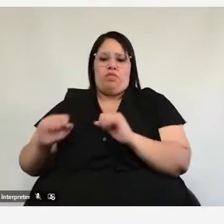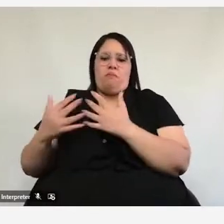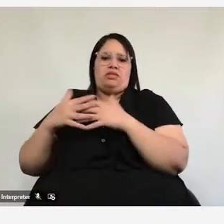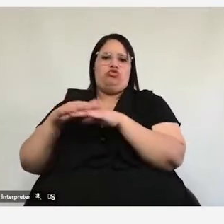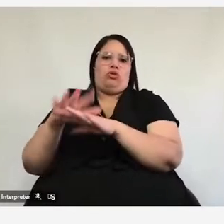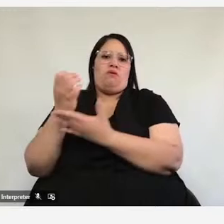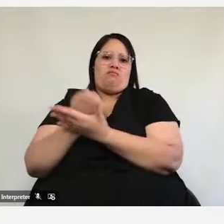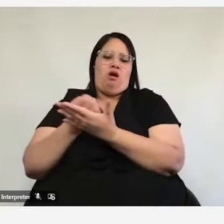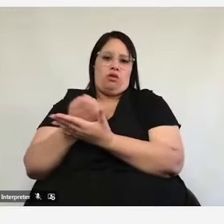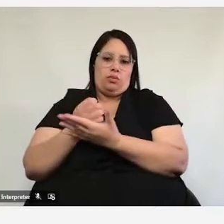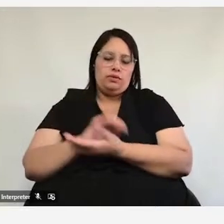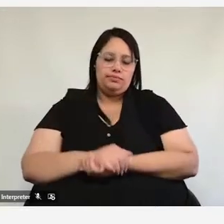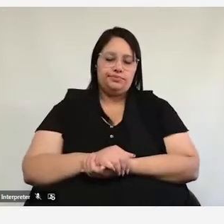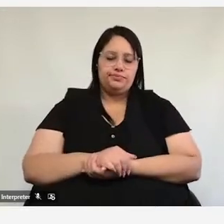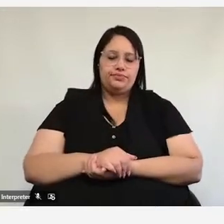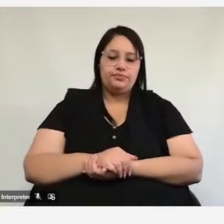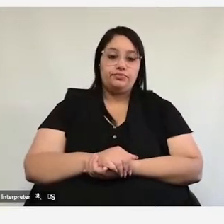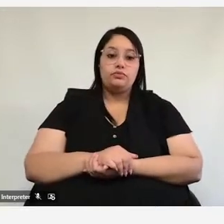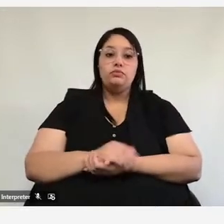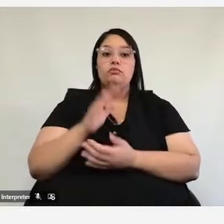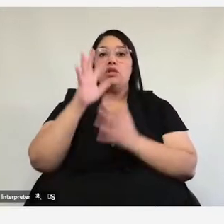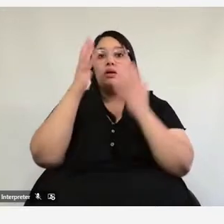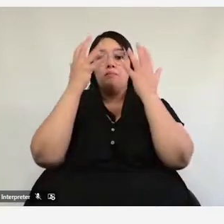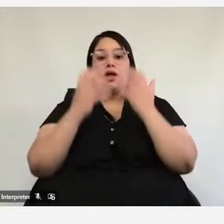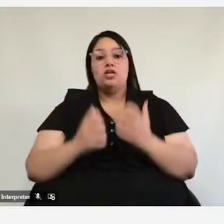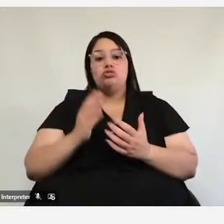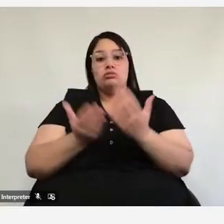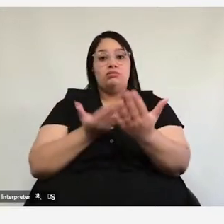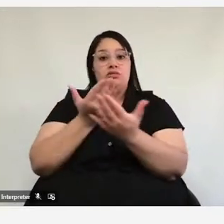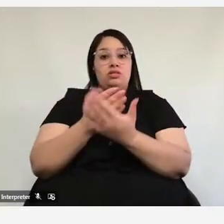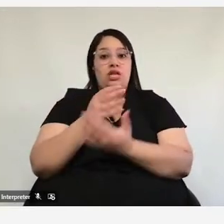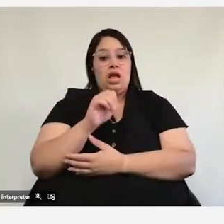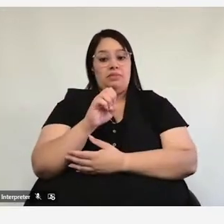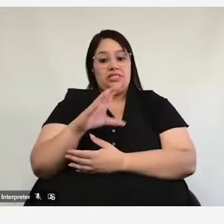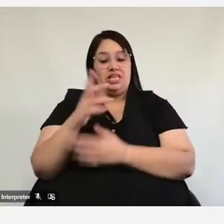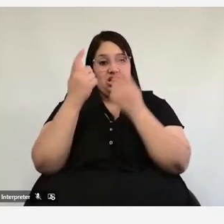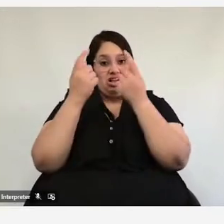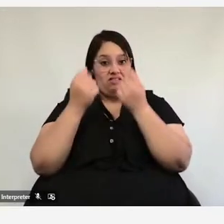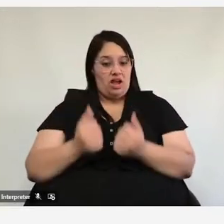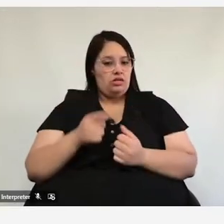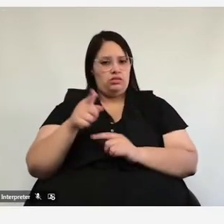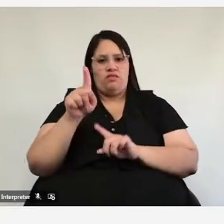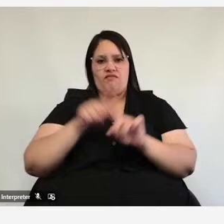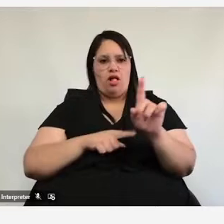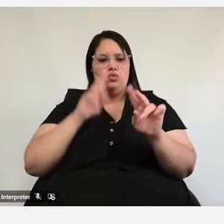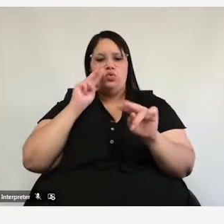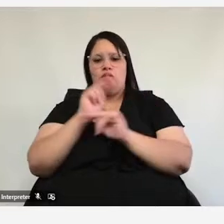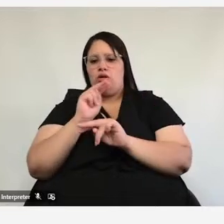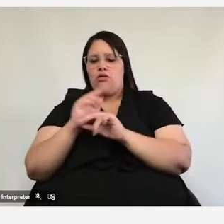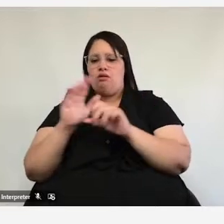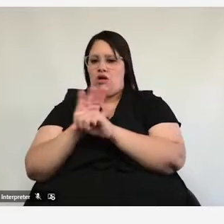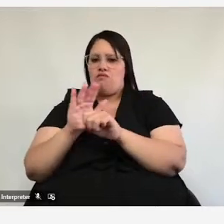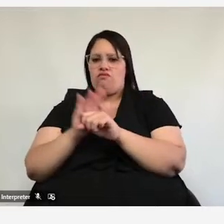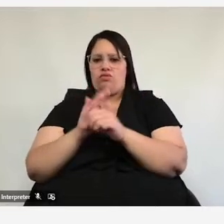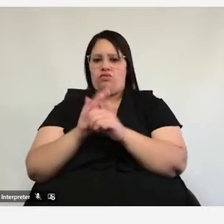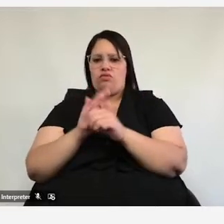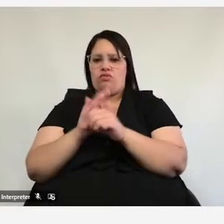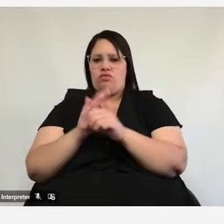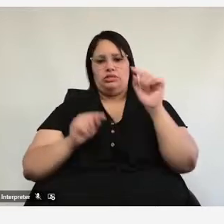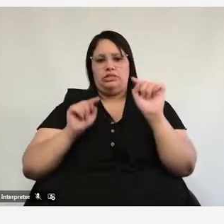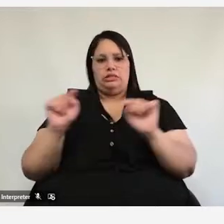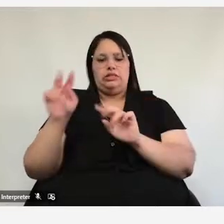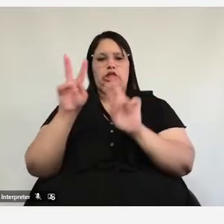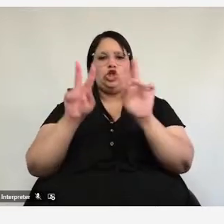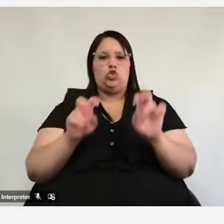economy. The tabled budget by MEC of Finance failed to address a number of issues